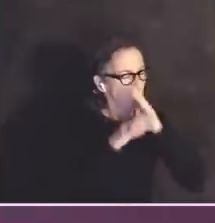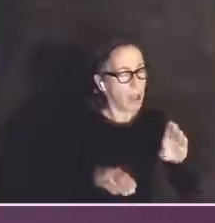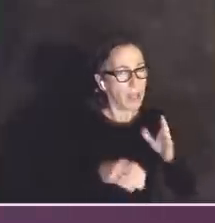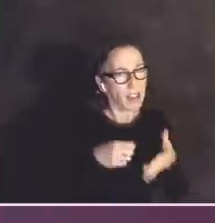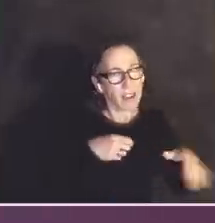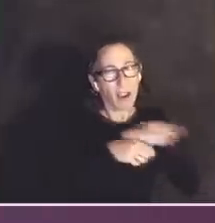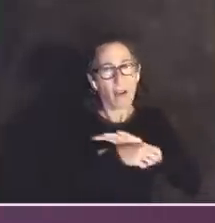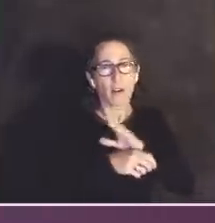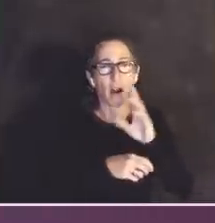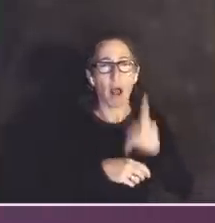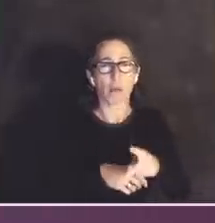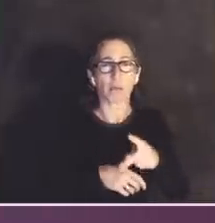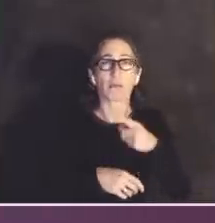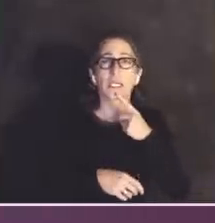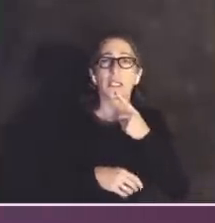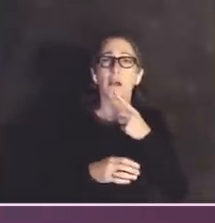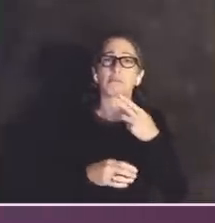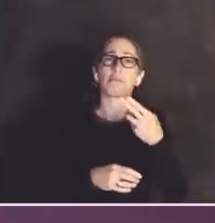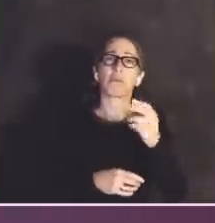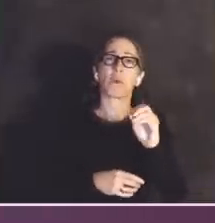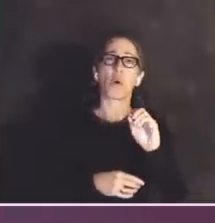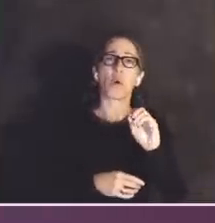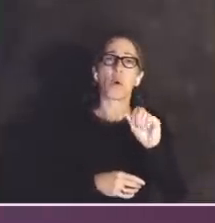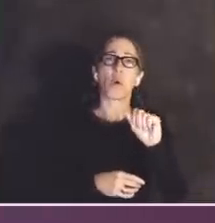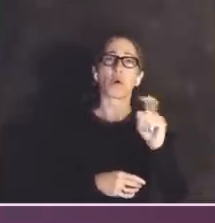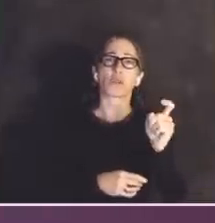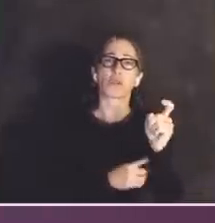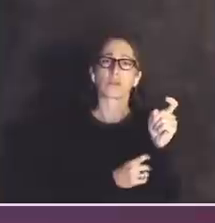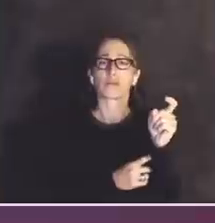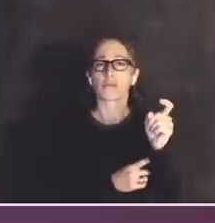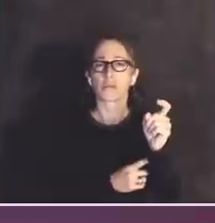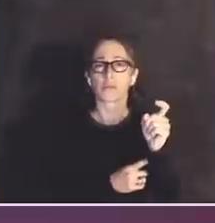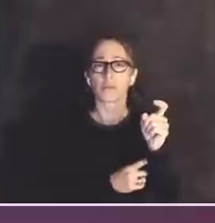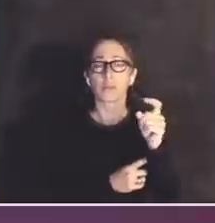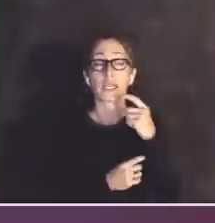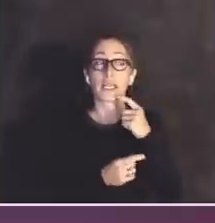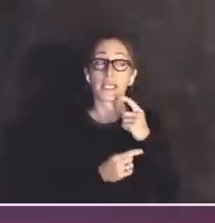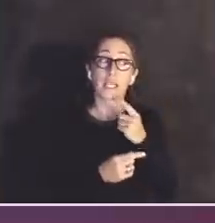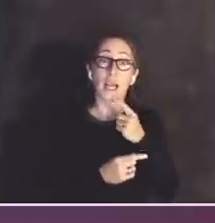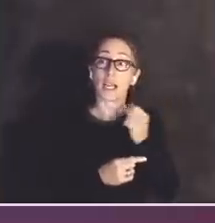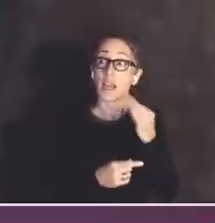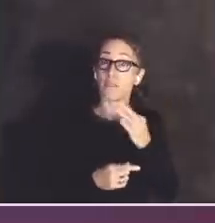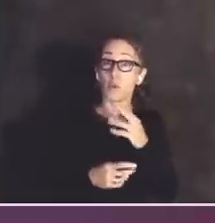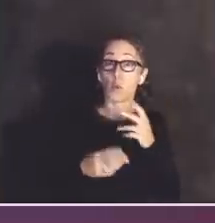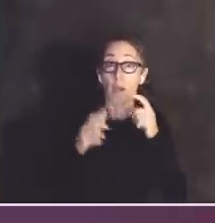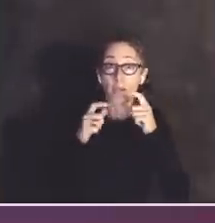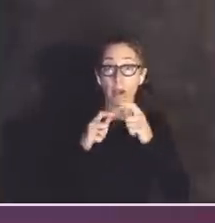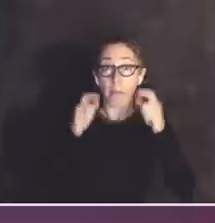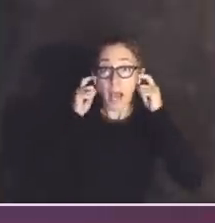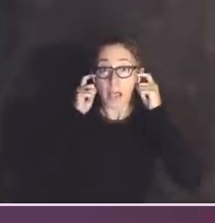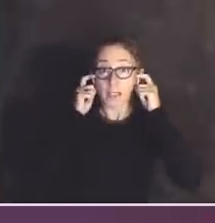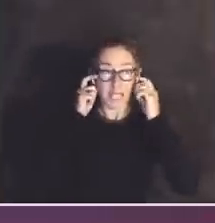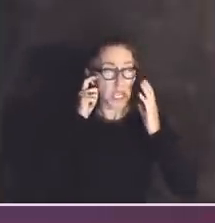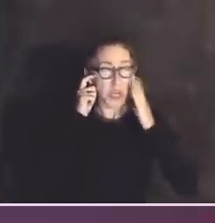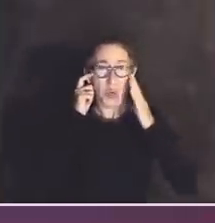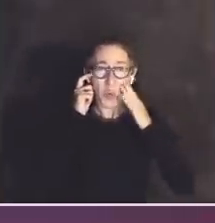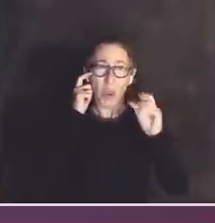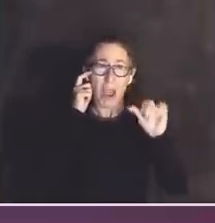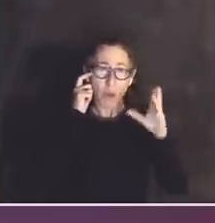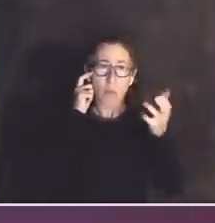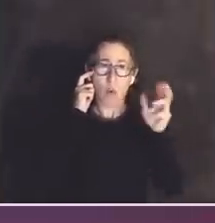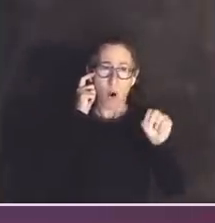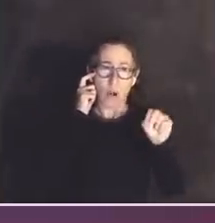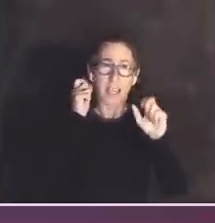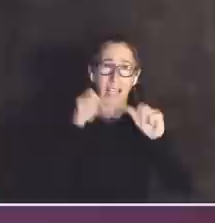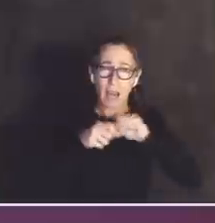He called it a hoax. He suggested that if you wear a mask, he knew it was airborne. If you